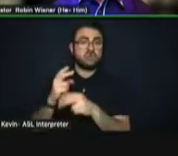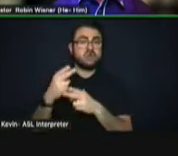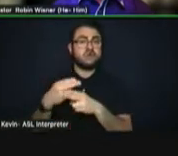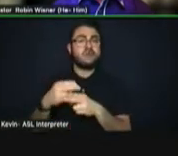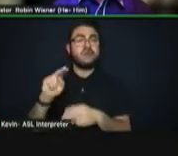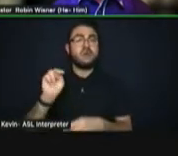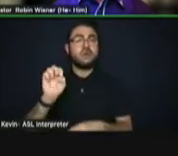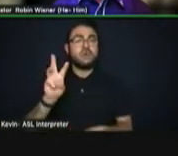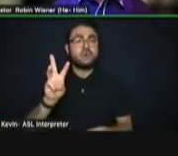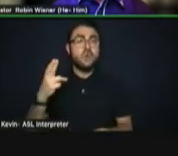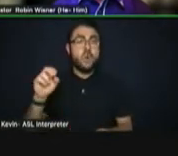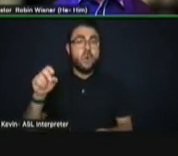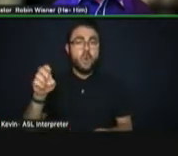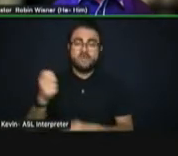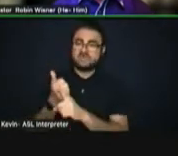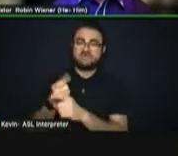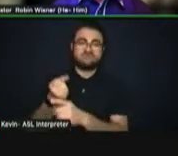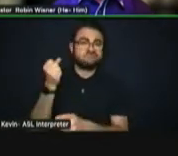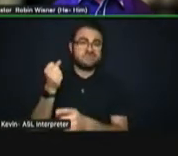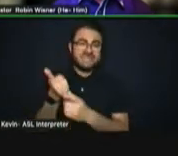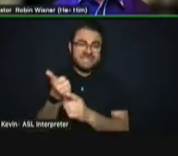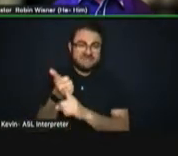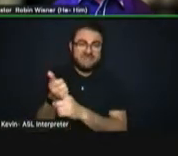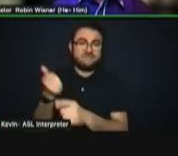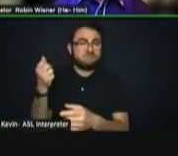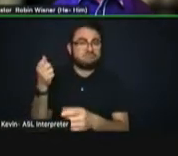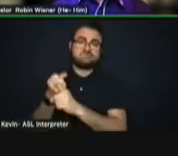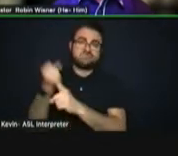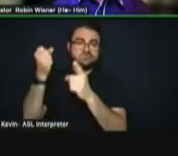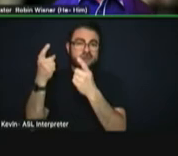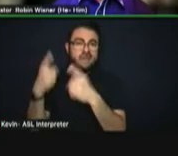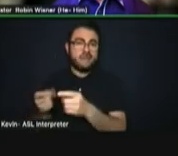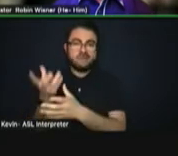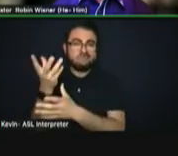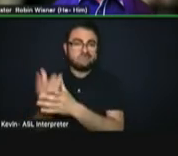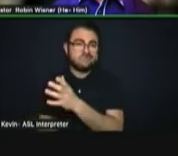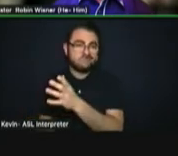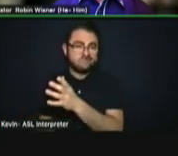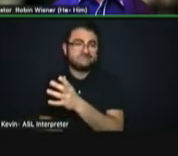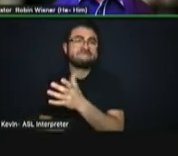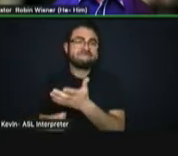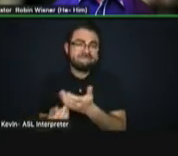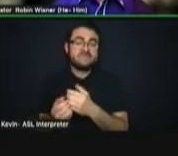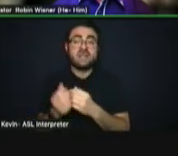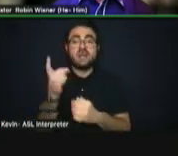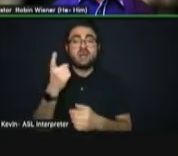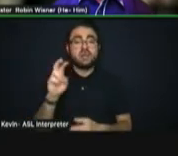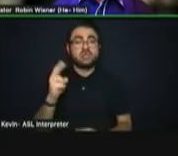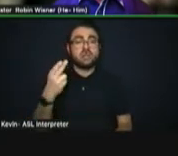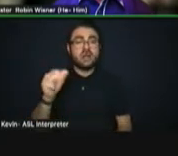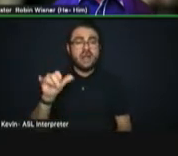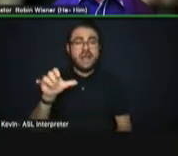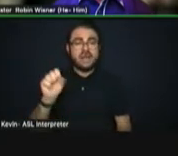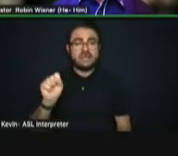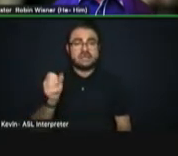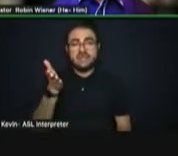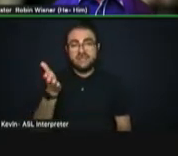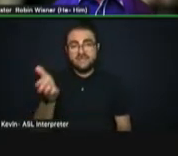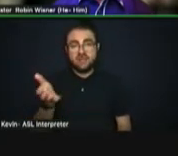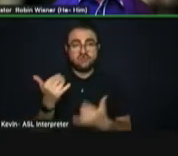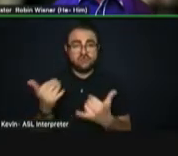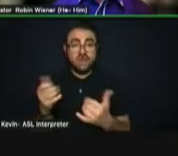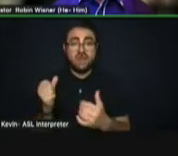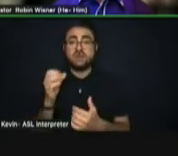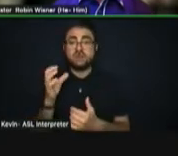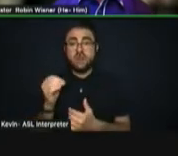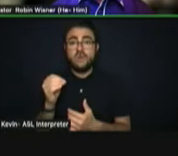passed away, and Dr. Haynes as well was there. So coming in today to do what he